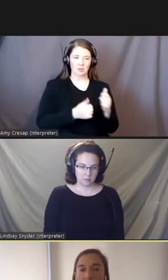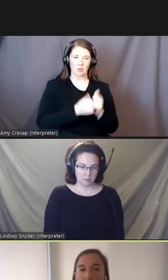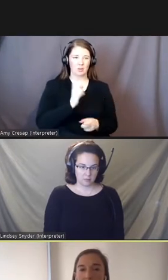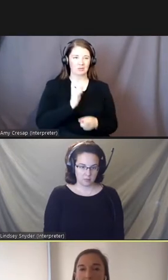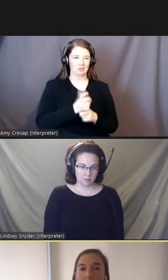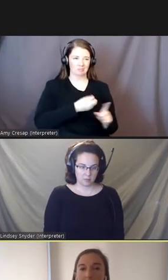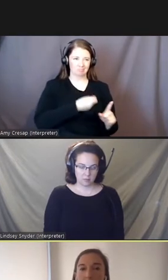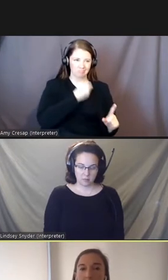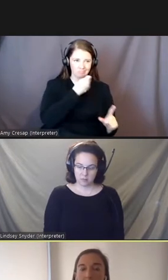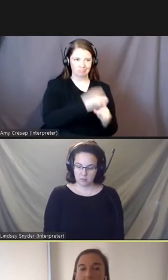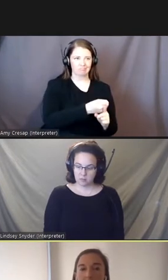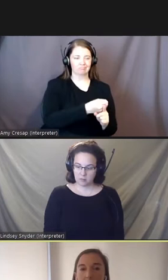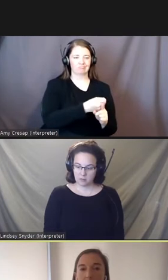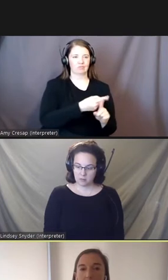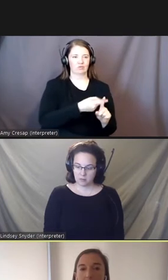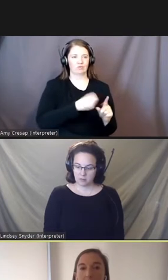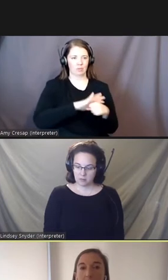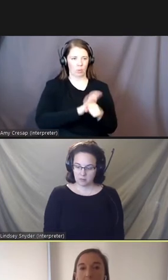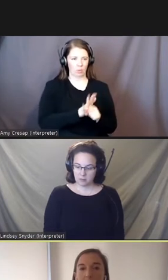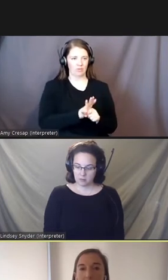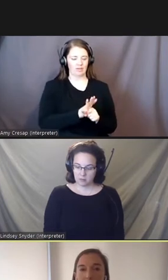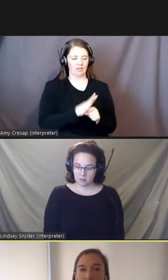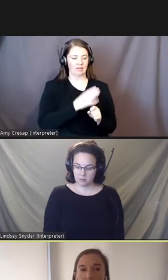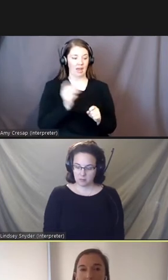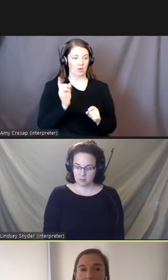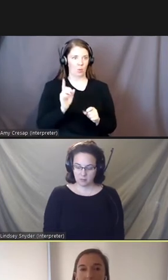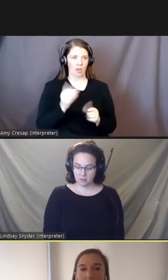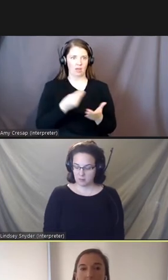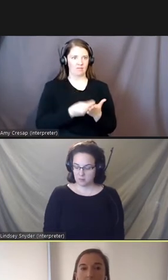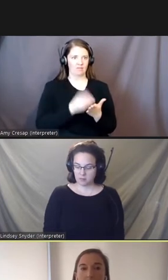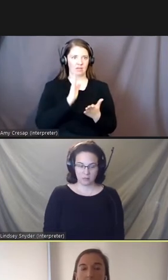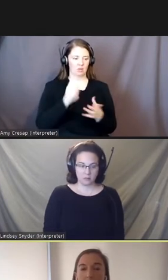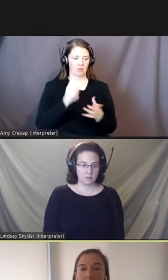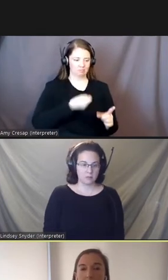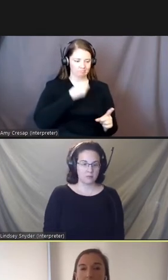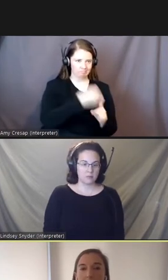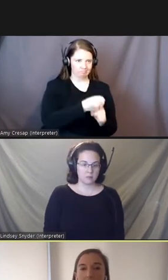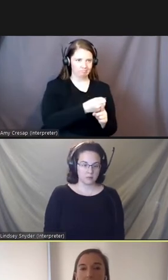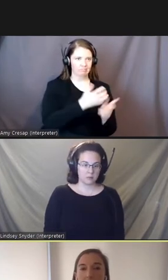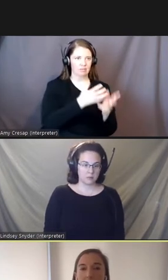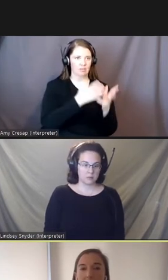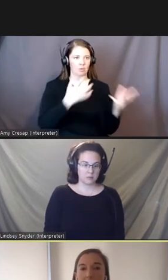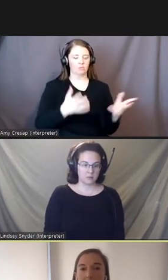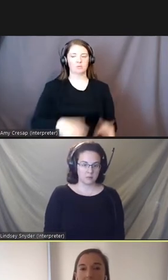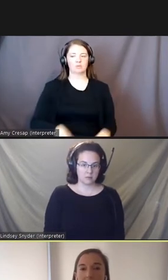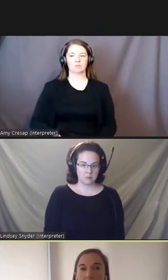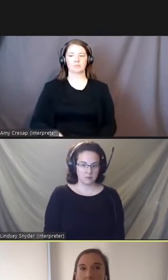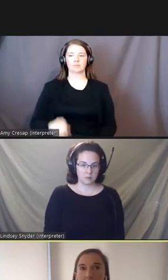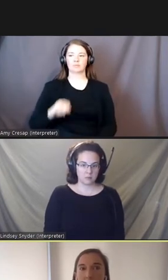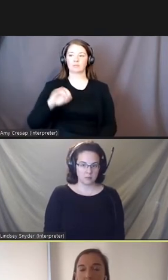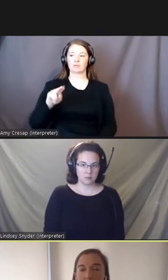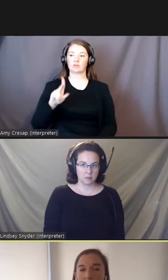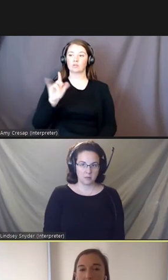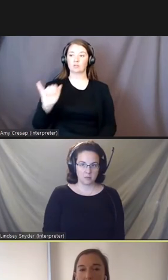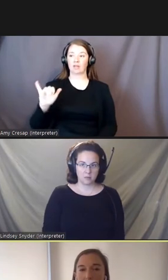COVID-19 pandemic and where the funding would have the most impact. On July